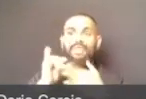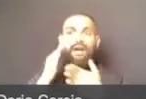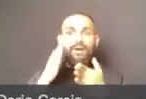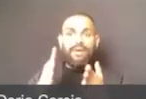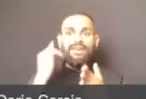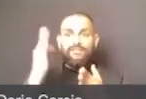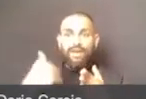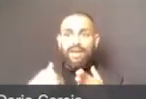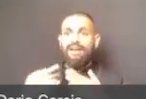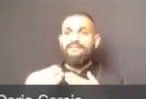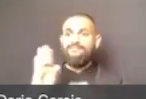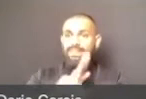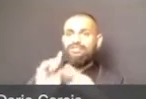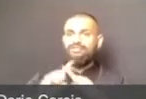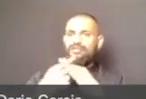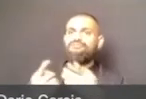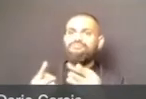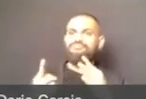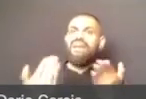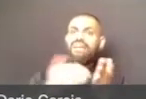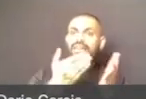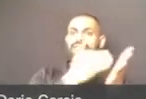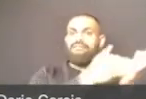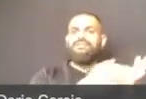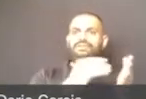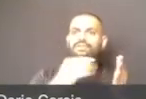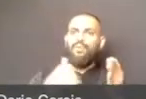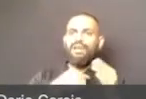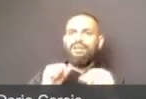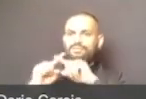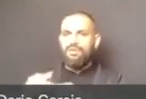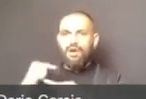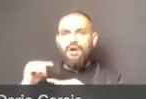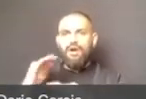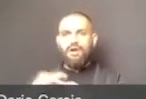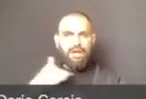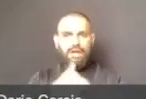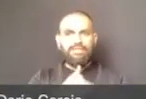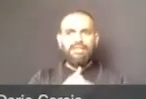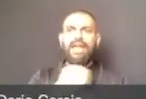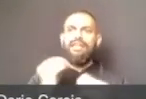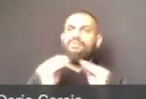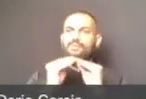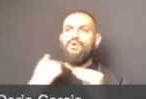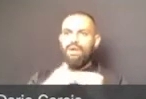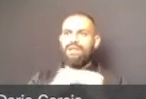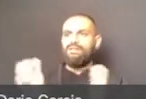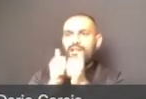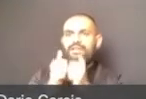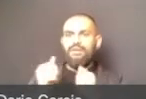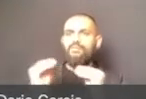can be reliable. But again, we think it in terms of the more that we can do together, the more that we can partner with you, the more that we can support